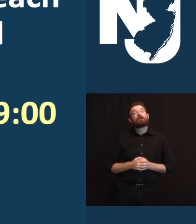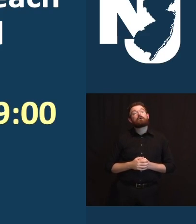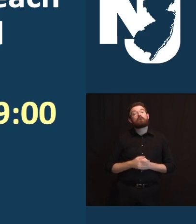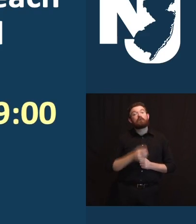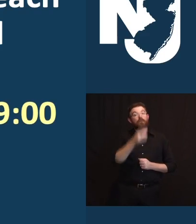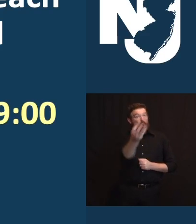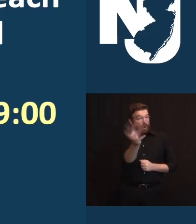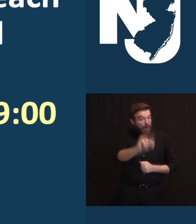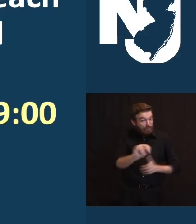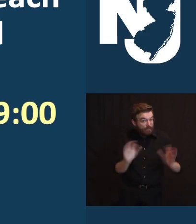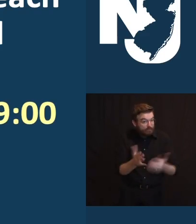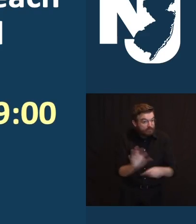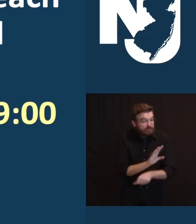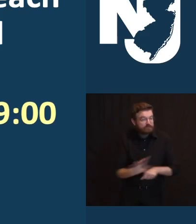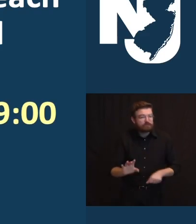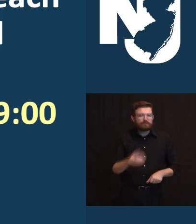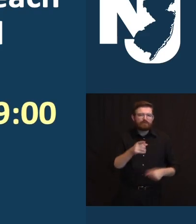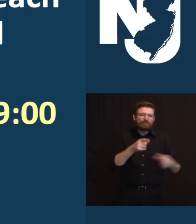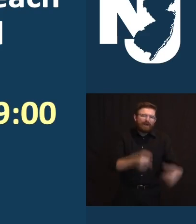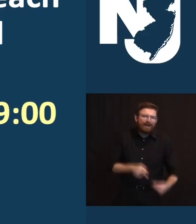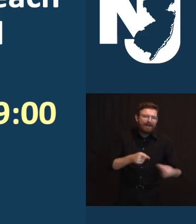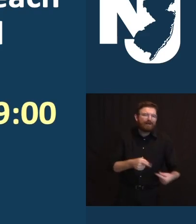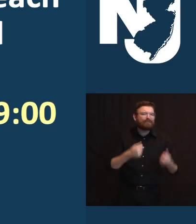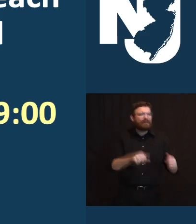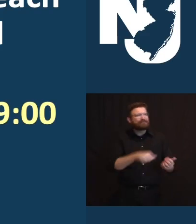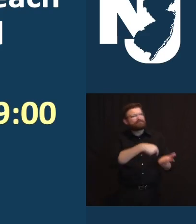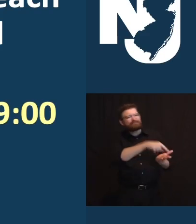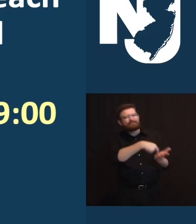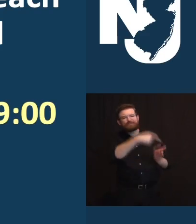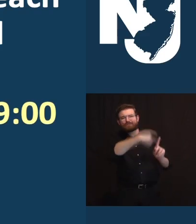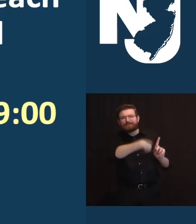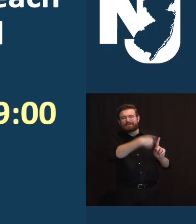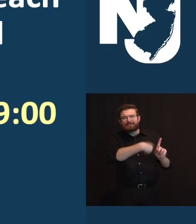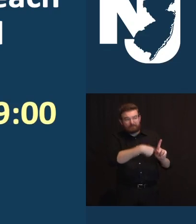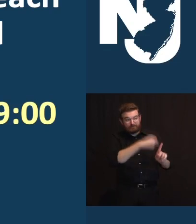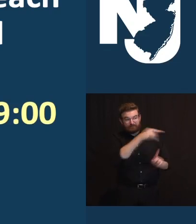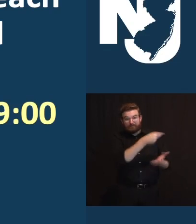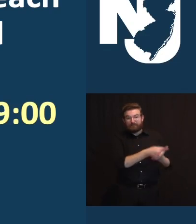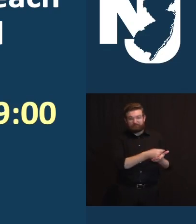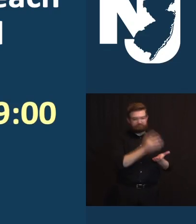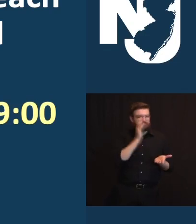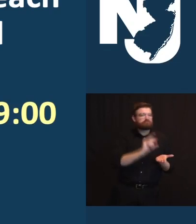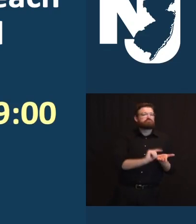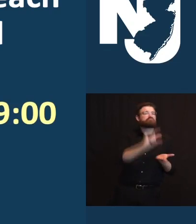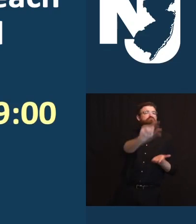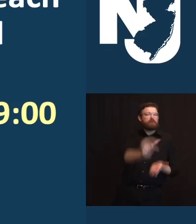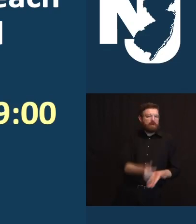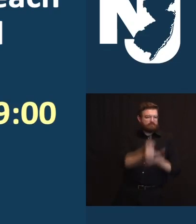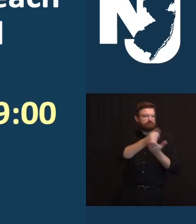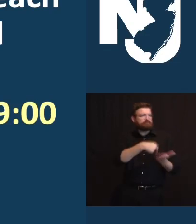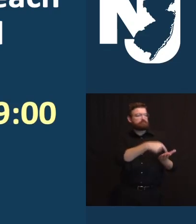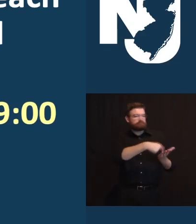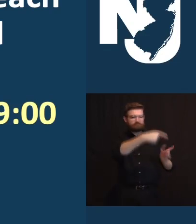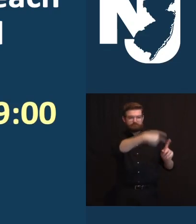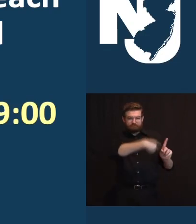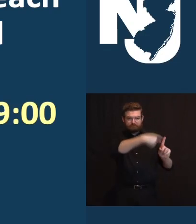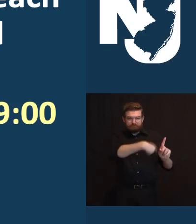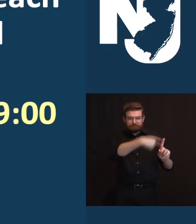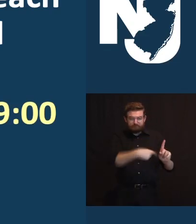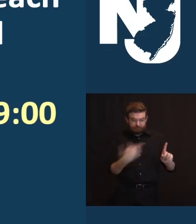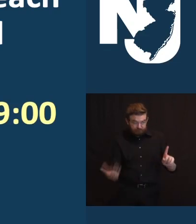who's a tenant, this goes right at that. But it also goes to the landlord, many of whom are also small businesses themselves. And by making